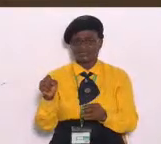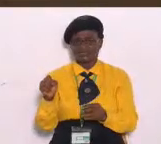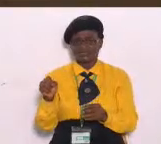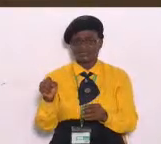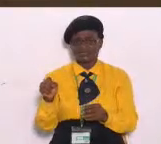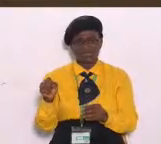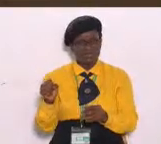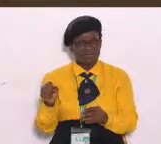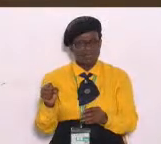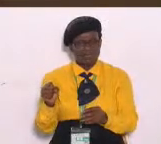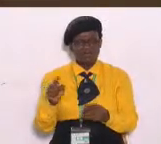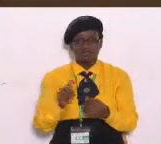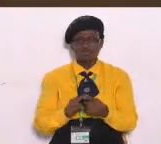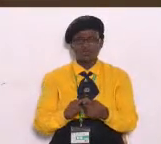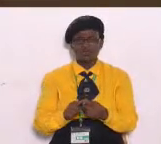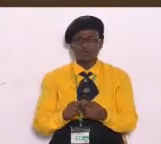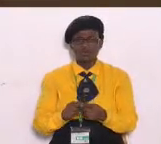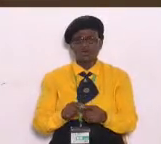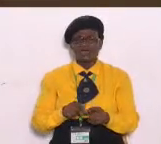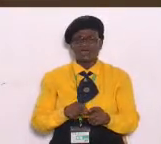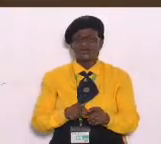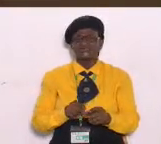so as to drive you